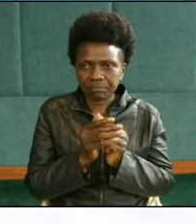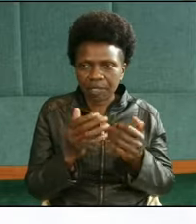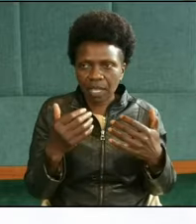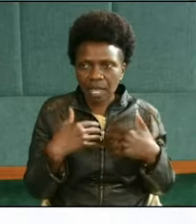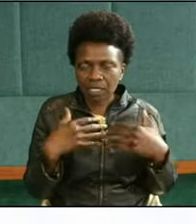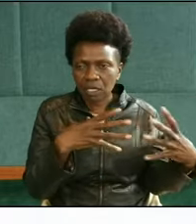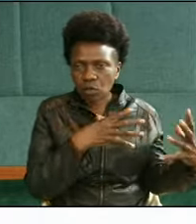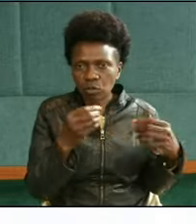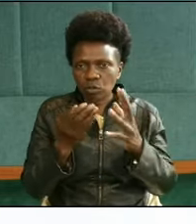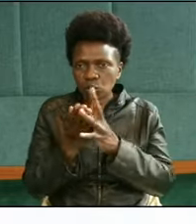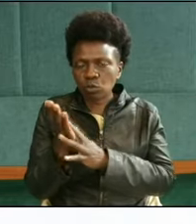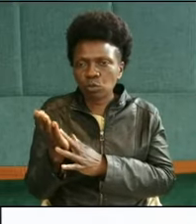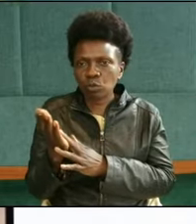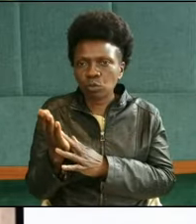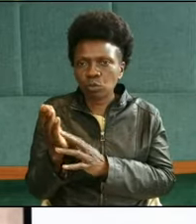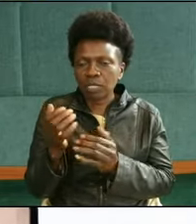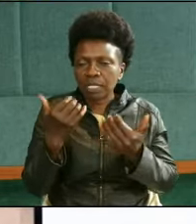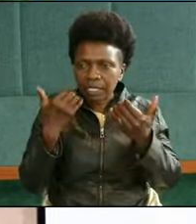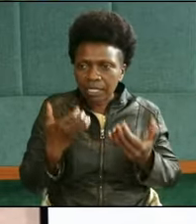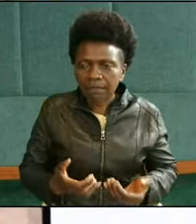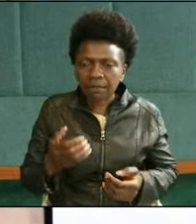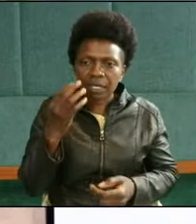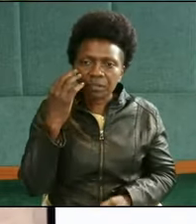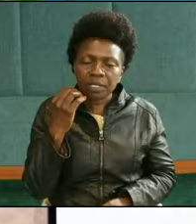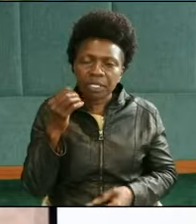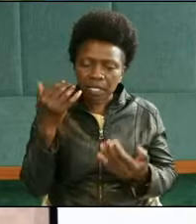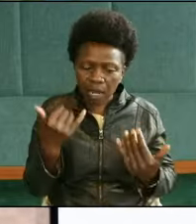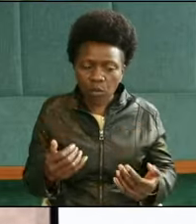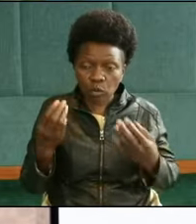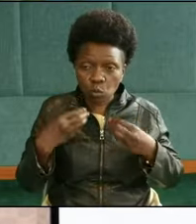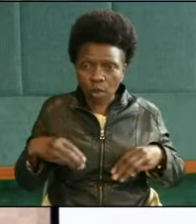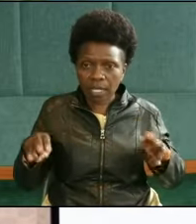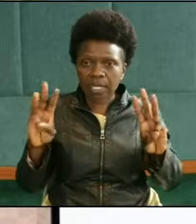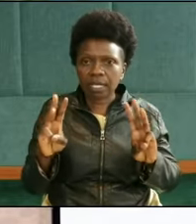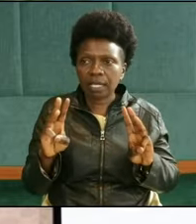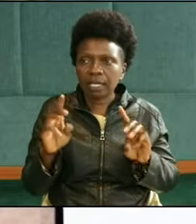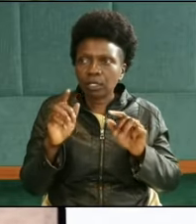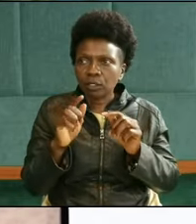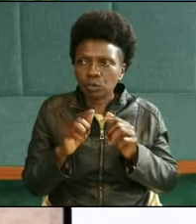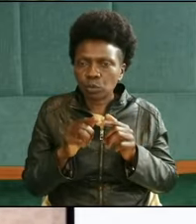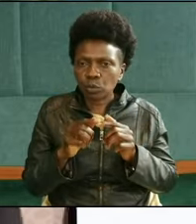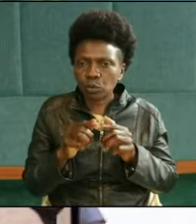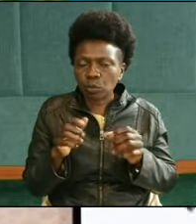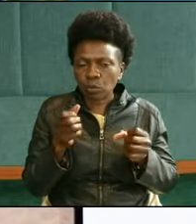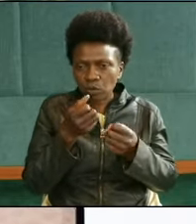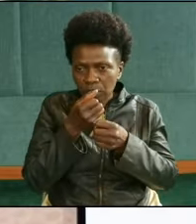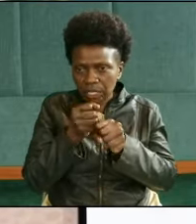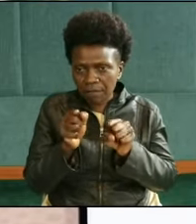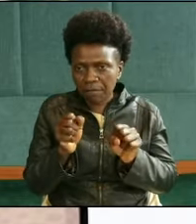has gone through this tough experience and is now worthy to praise, to save